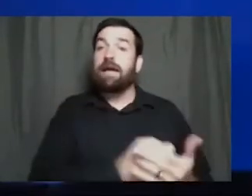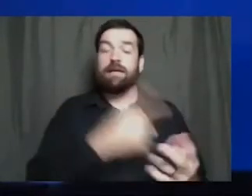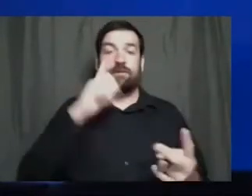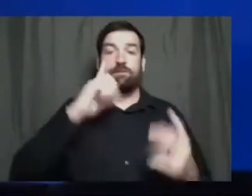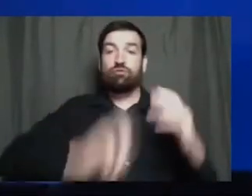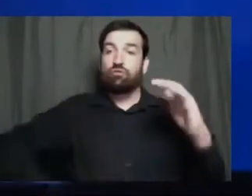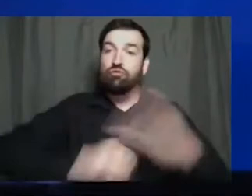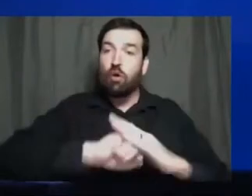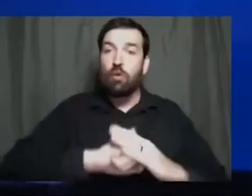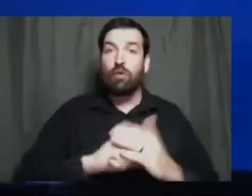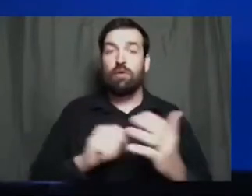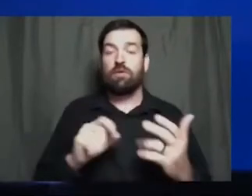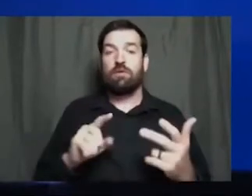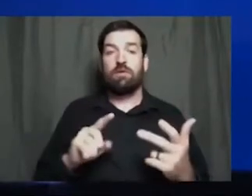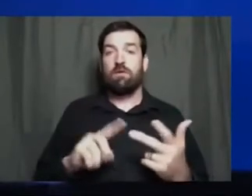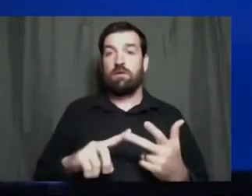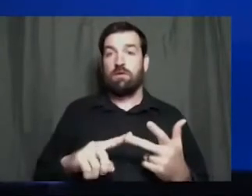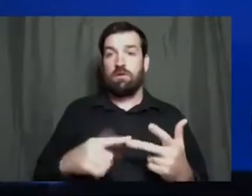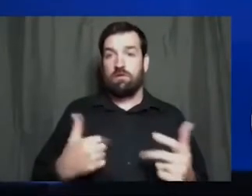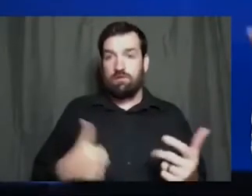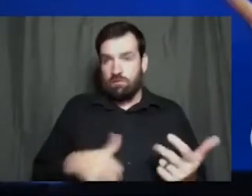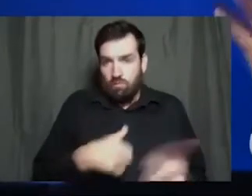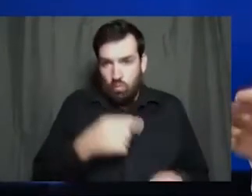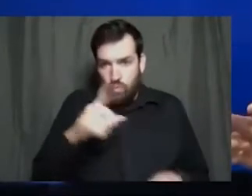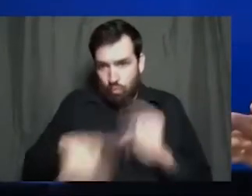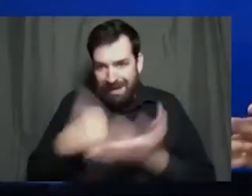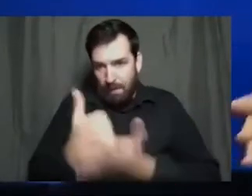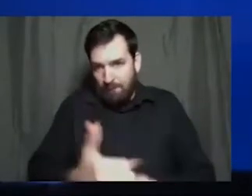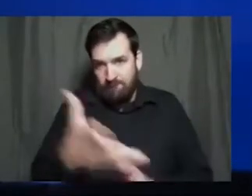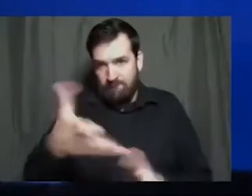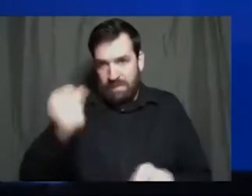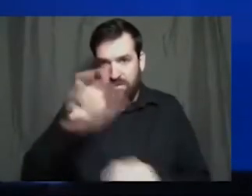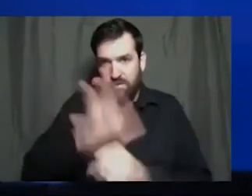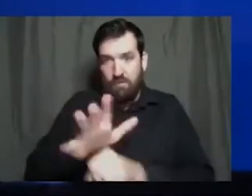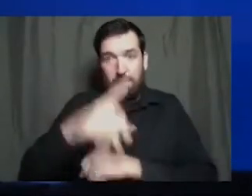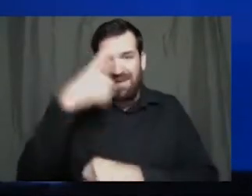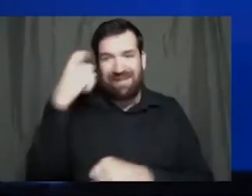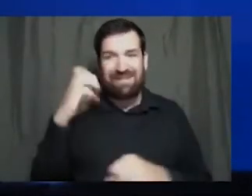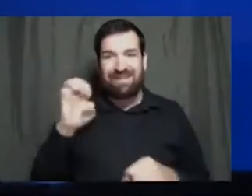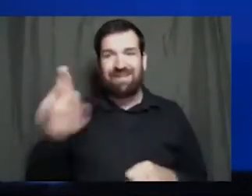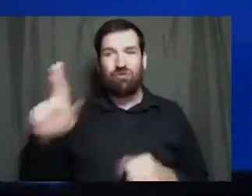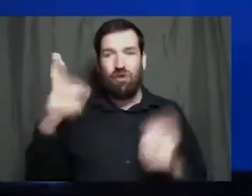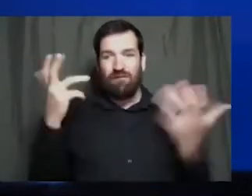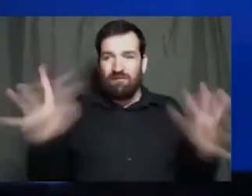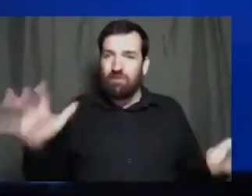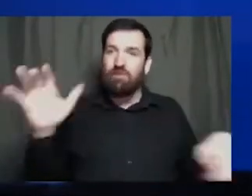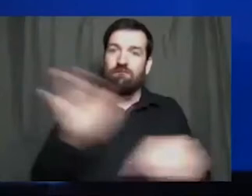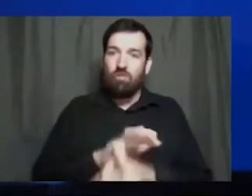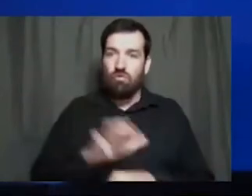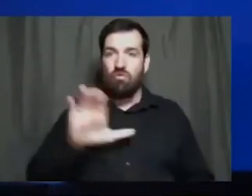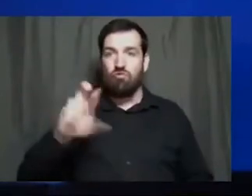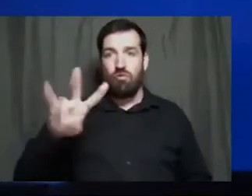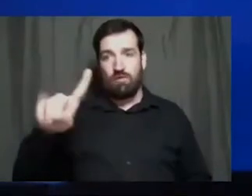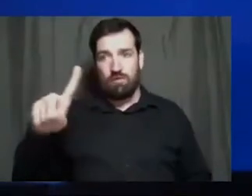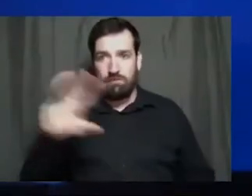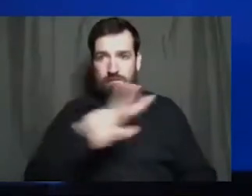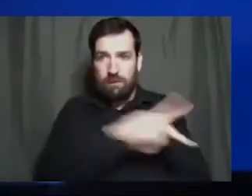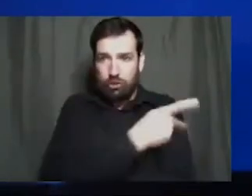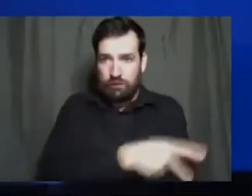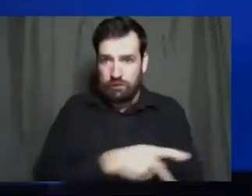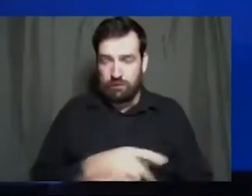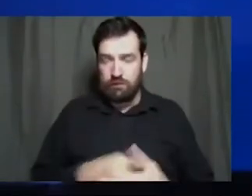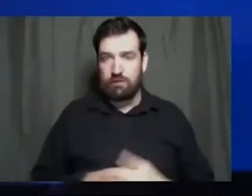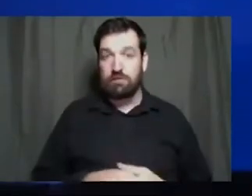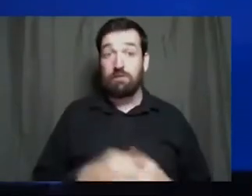accident, and we can't get to you fast enough because our emergency rooms are full of COVID patients. If we hit that point, then we